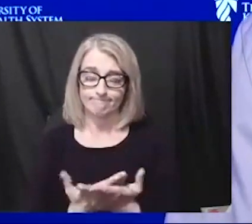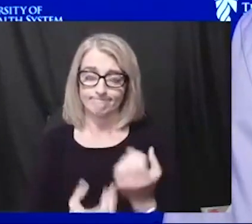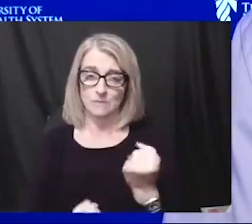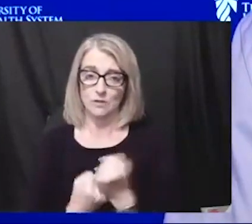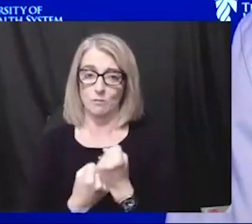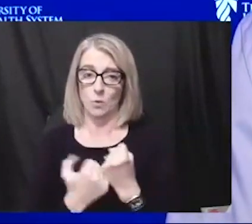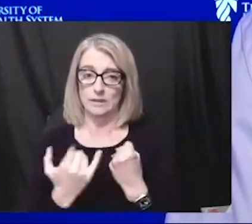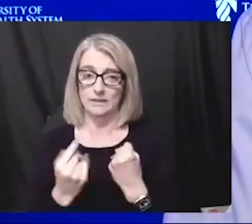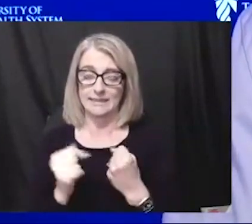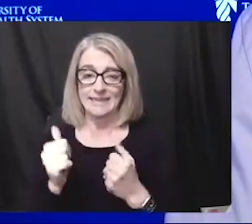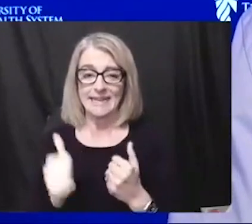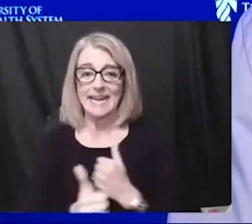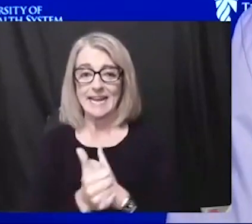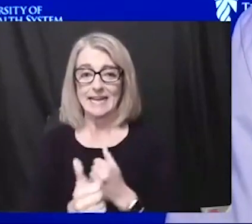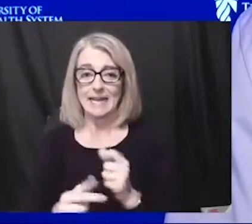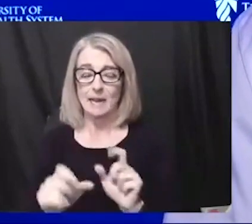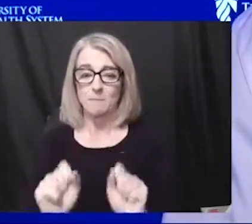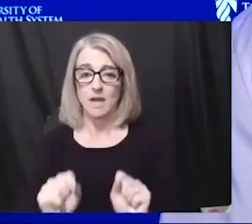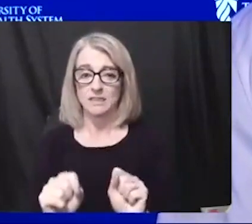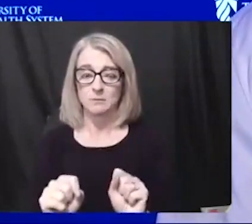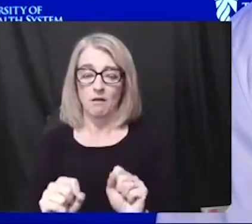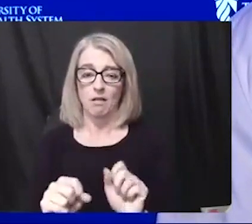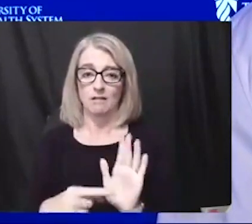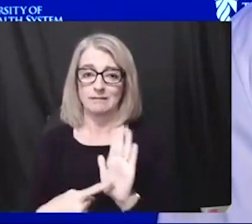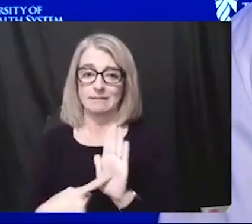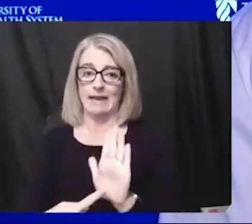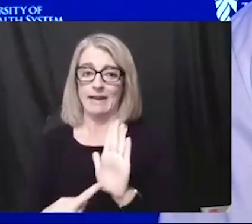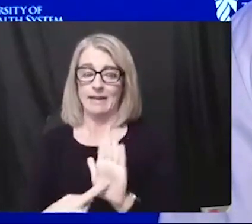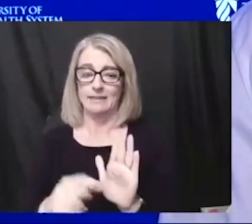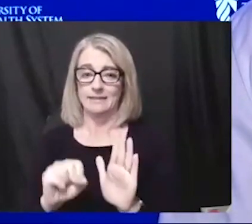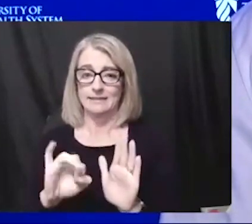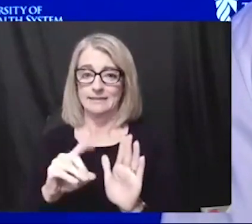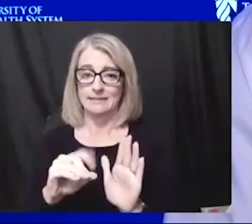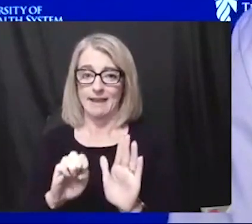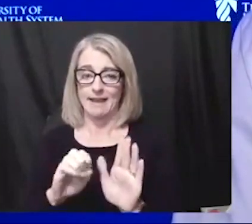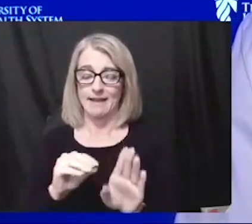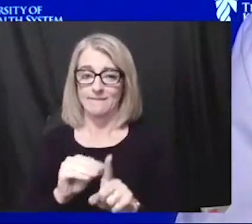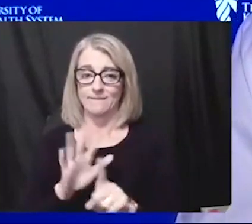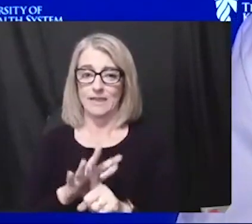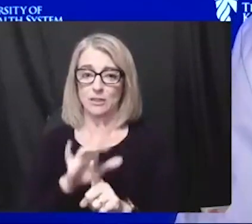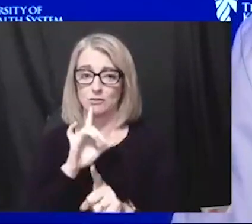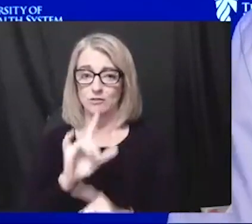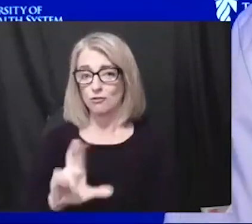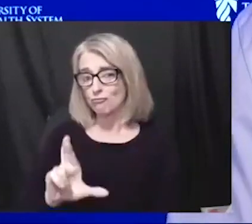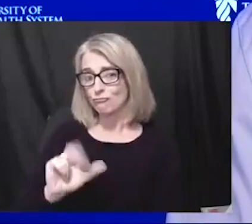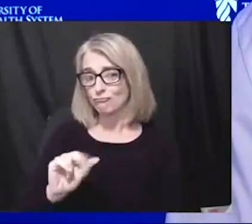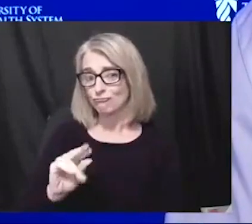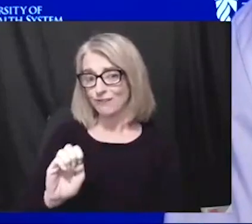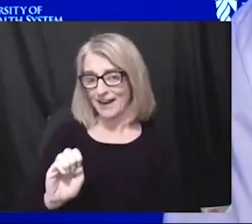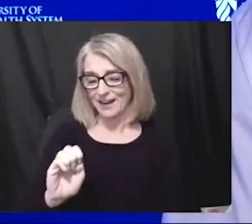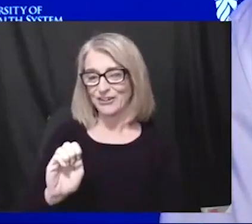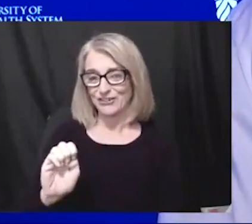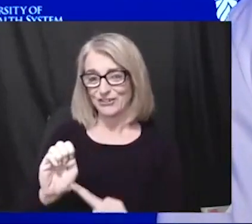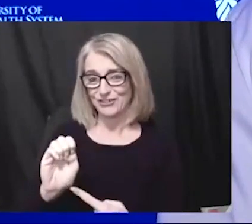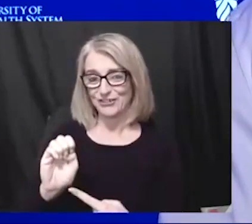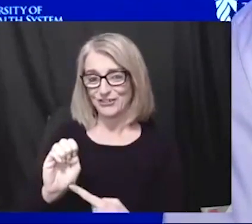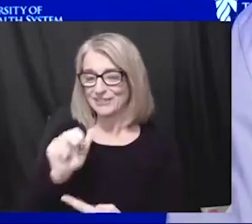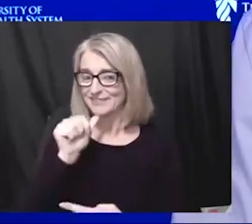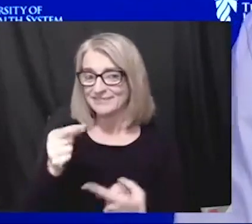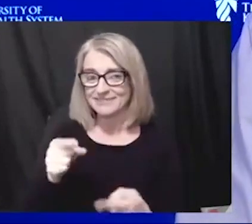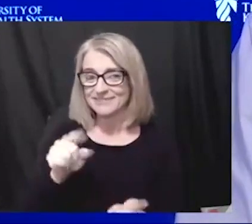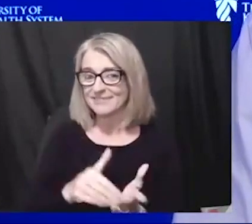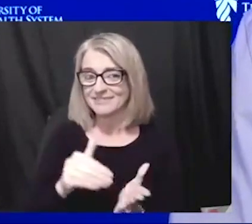sure we know all the answers to that. First of all, I'm not sure I would say it was a sudden drop-off. Springfield steadily declined over a period of time. It may have felt sudden because they'd been